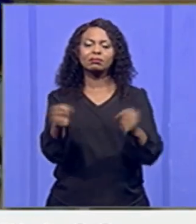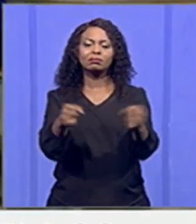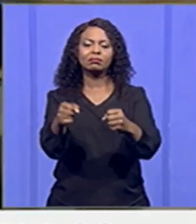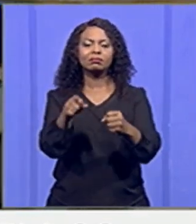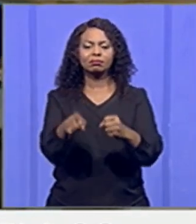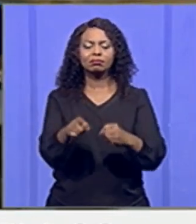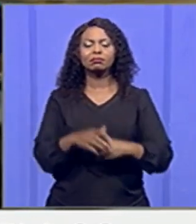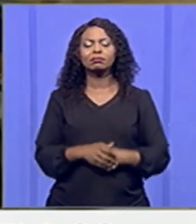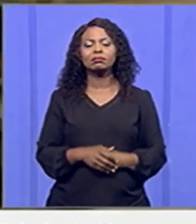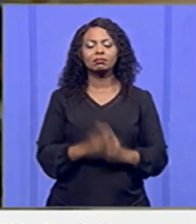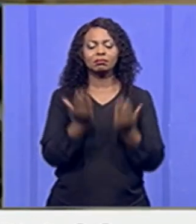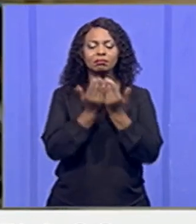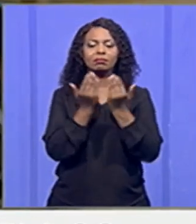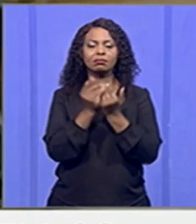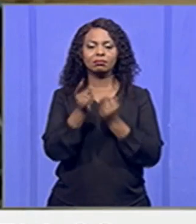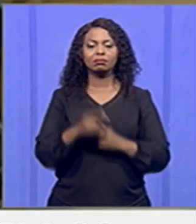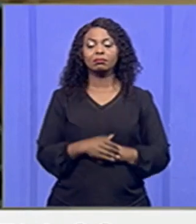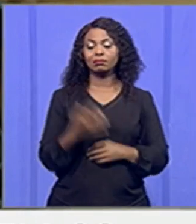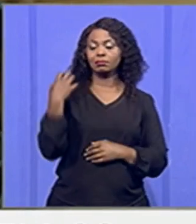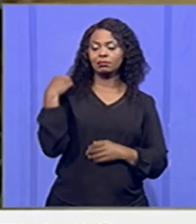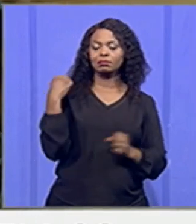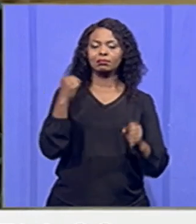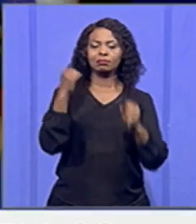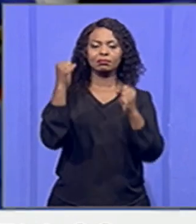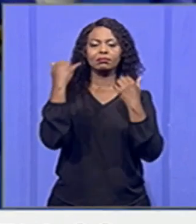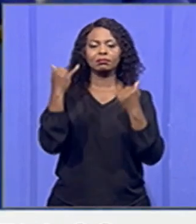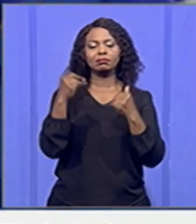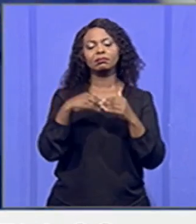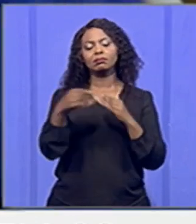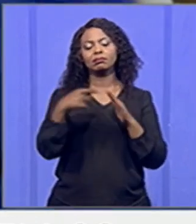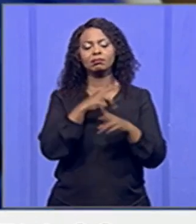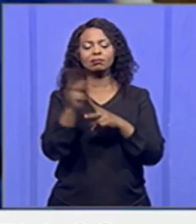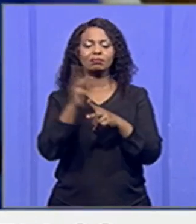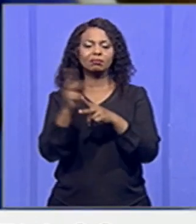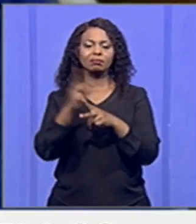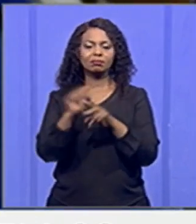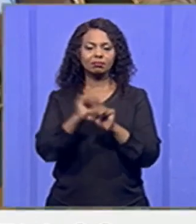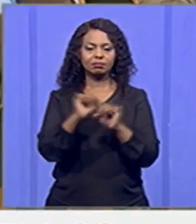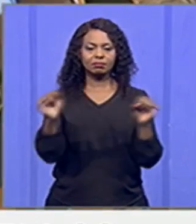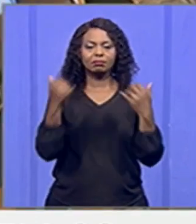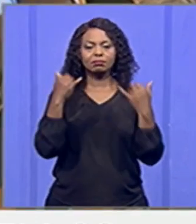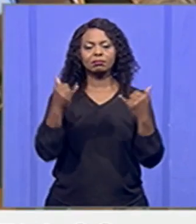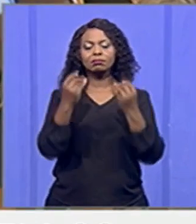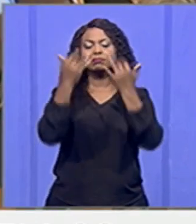Go solofetse fa ditona di tla tswelela go tlhagisa maano a tsone mo bekeng eno gore ba tlile go